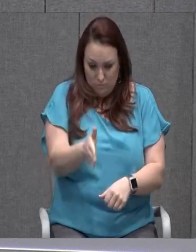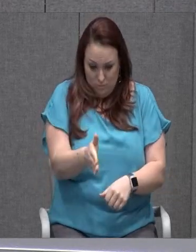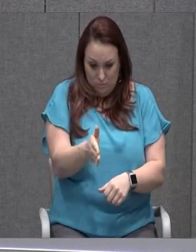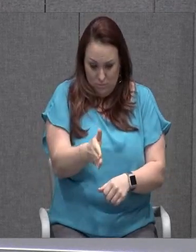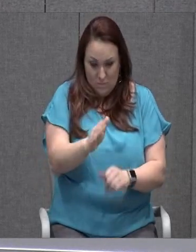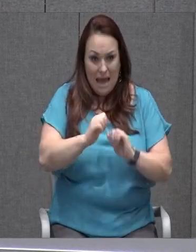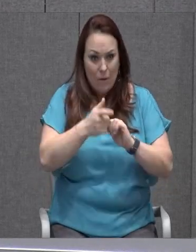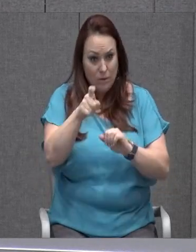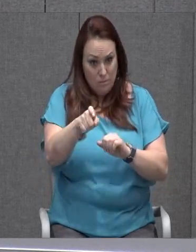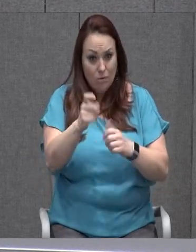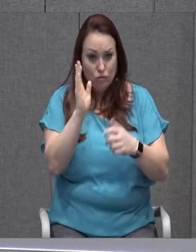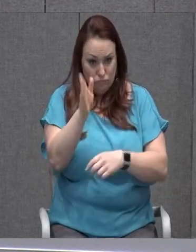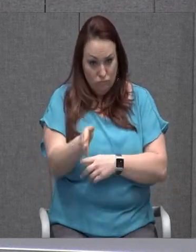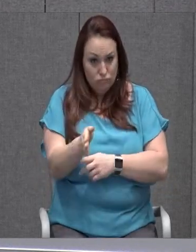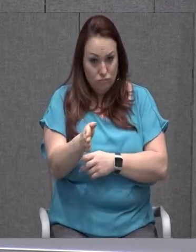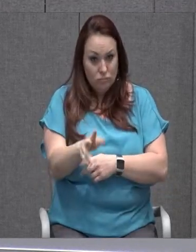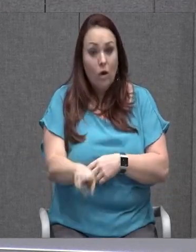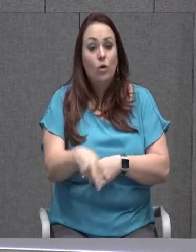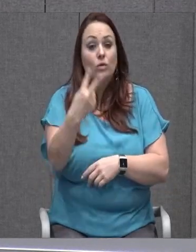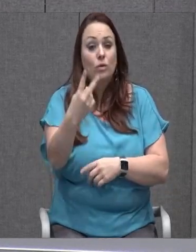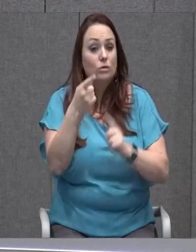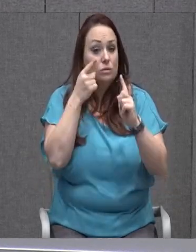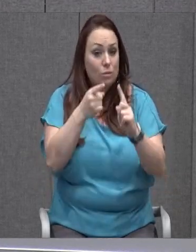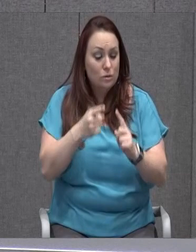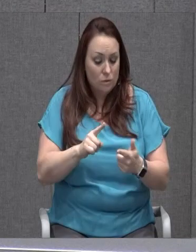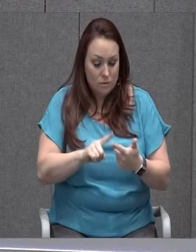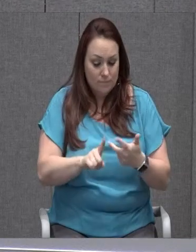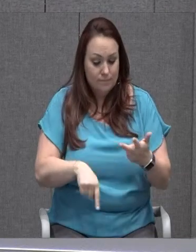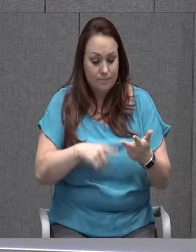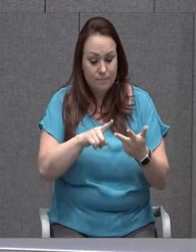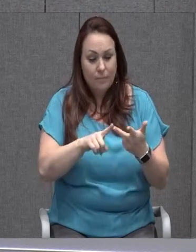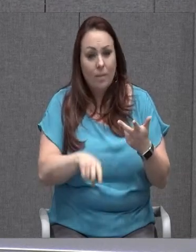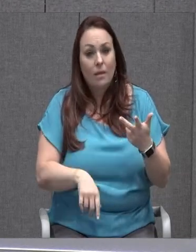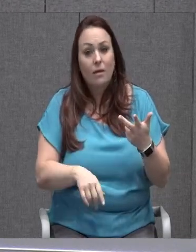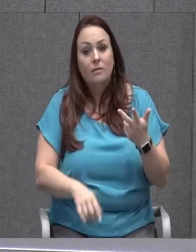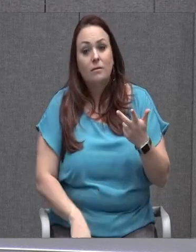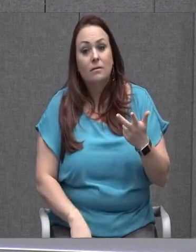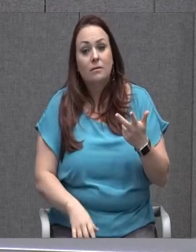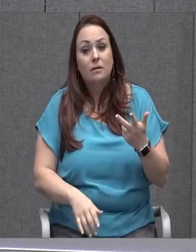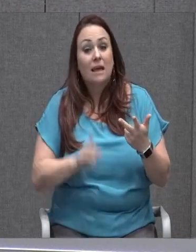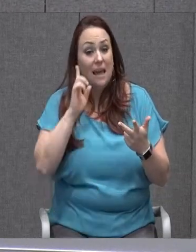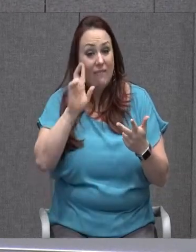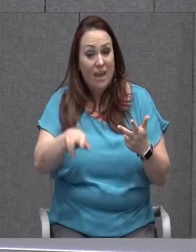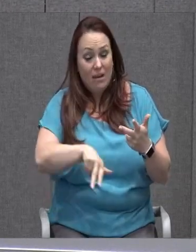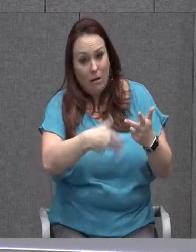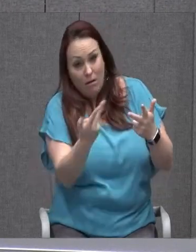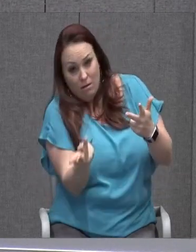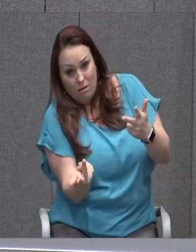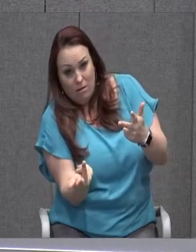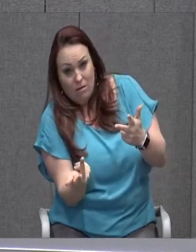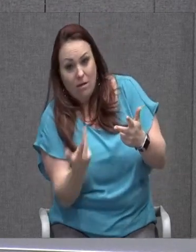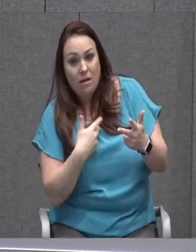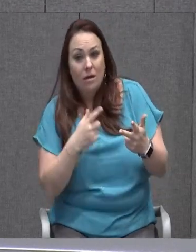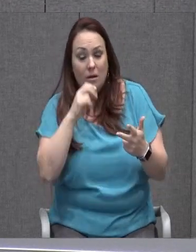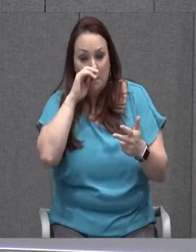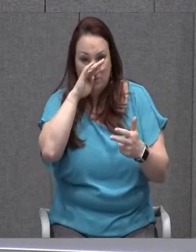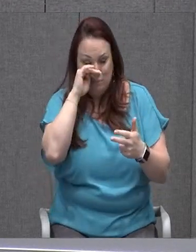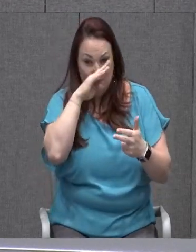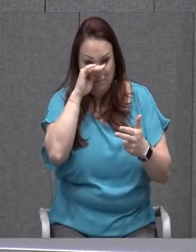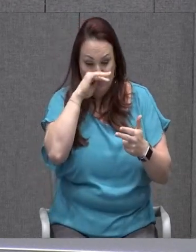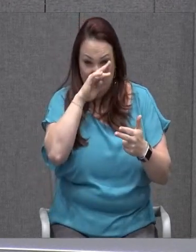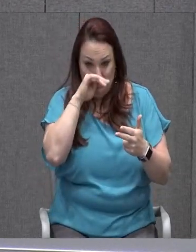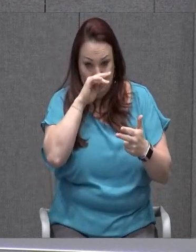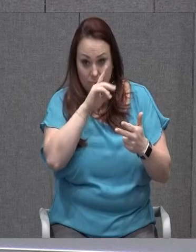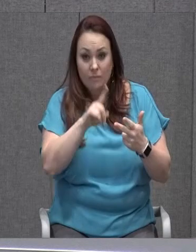the way it's supposed to land, 2 puntos. Y si tu zapato cae al revés